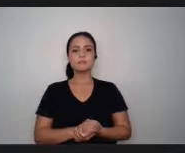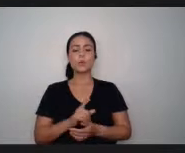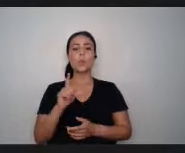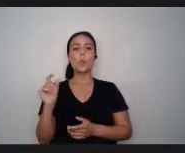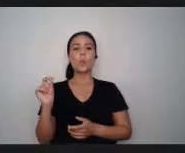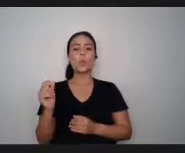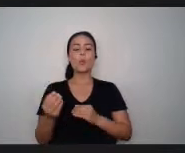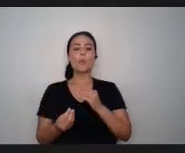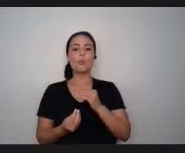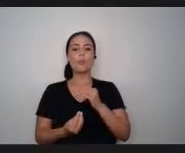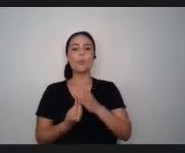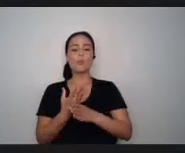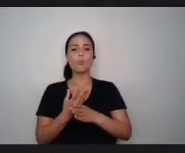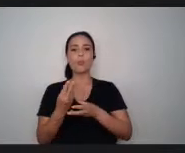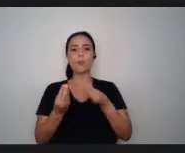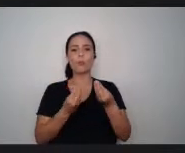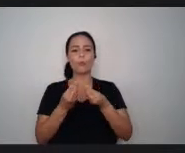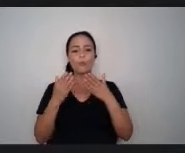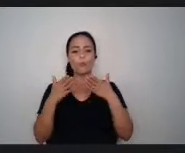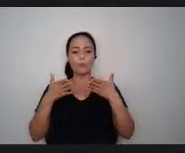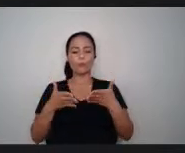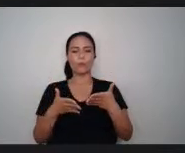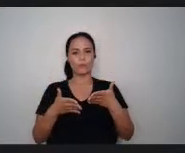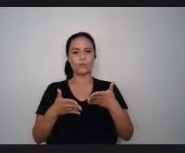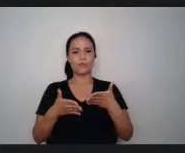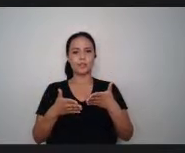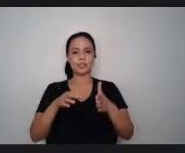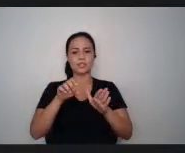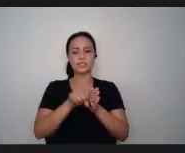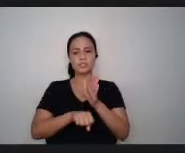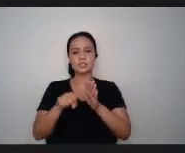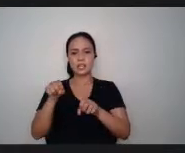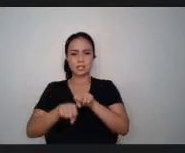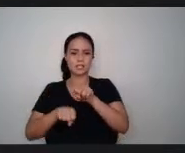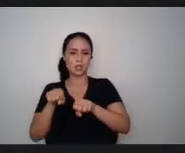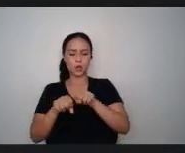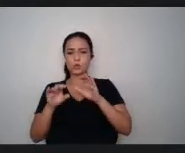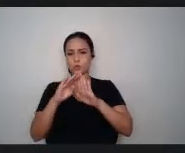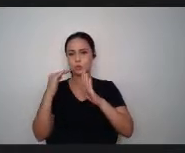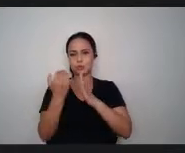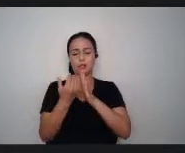makes it able for you to control this work. And another